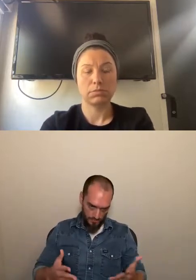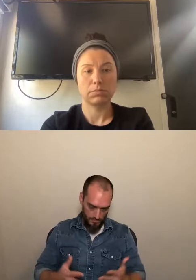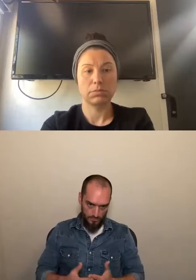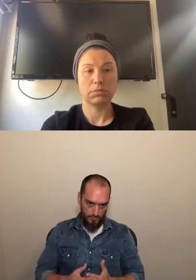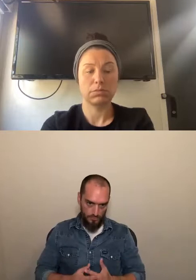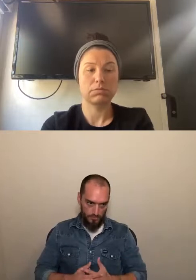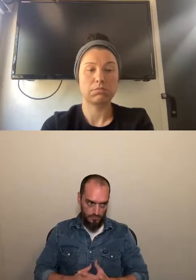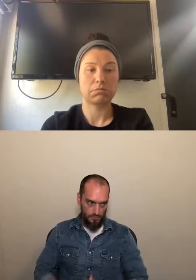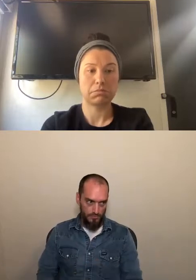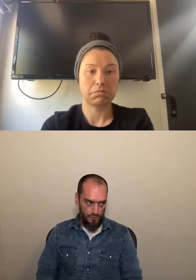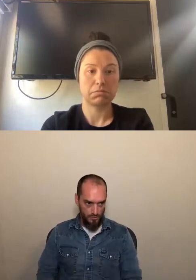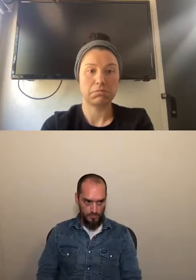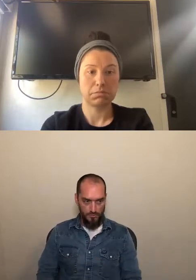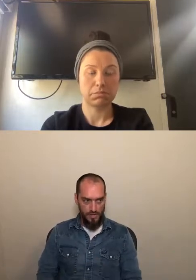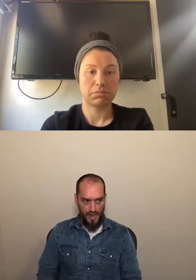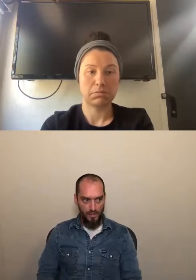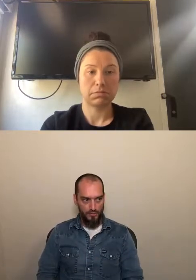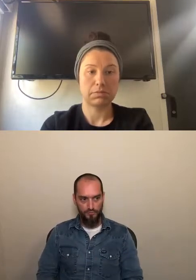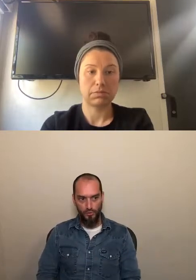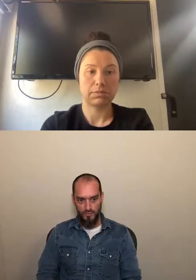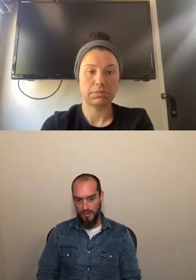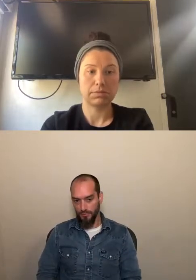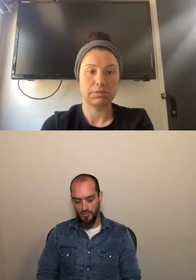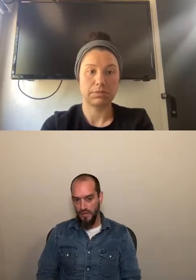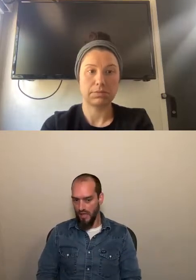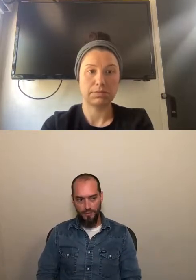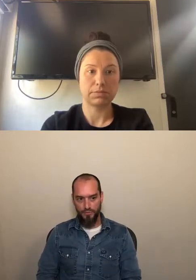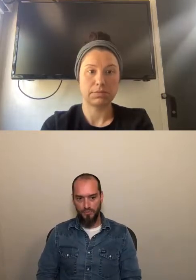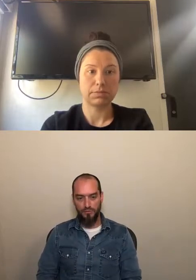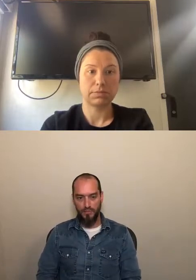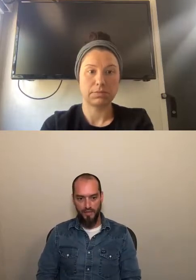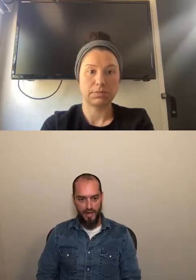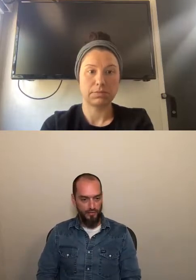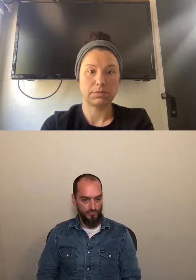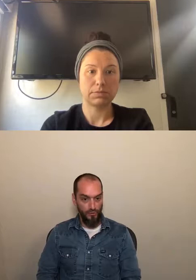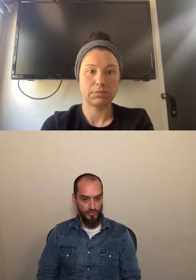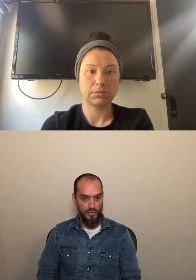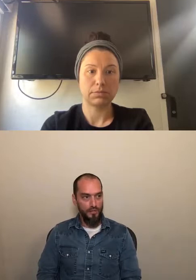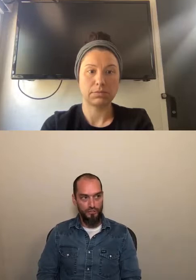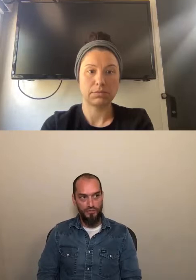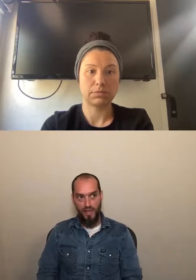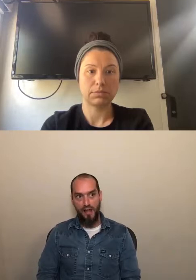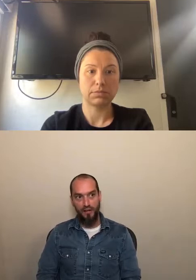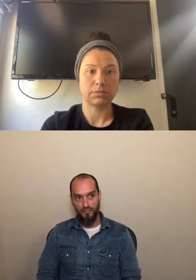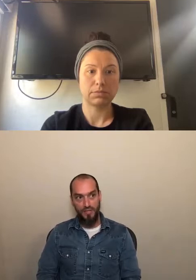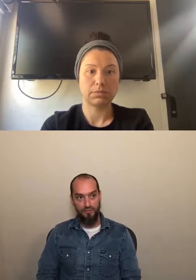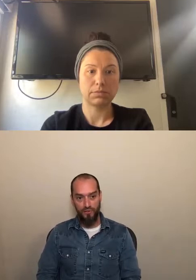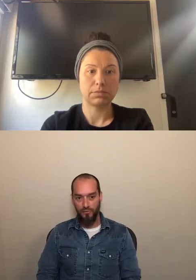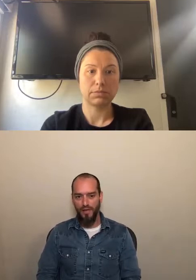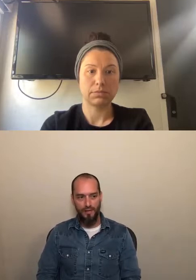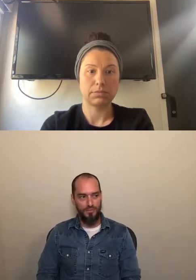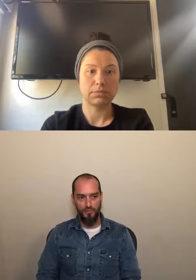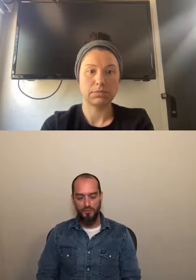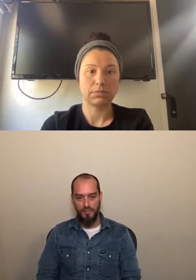contamination. So can a house influence the neighbors? Absolutely. Can a house influence just the air outside of the